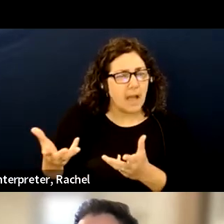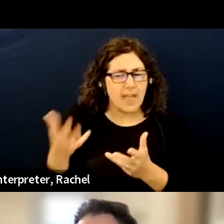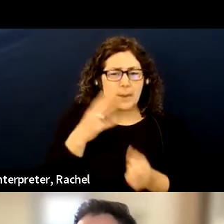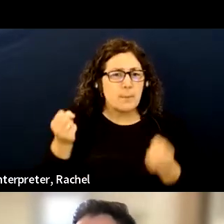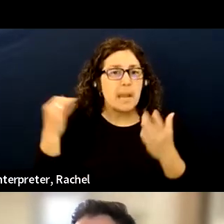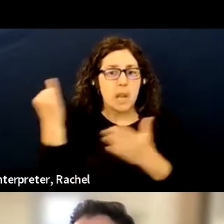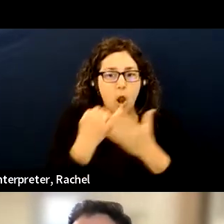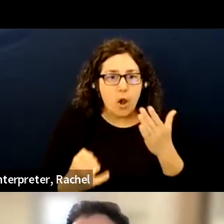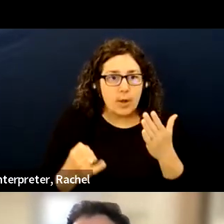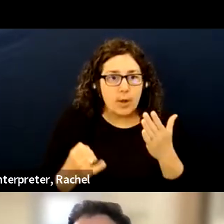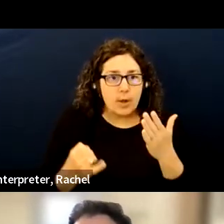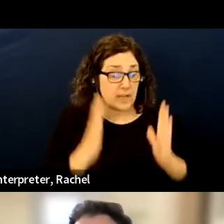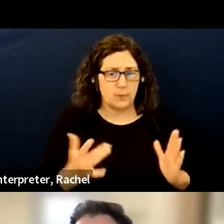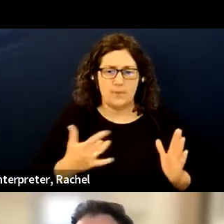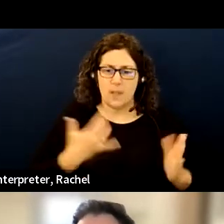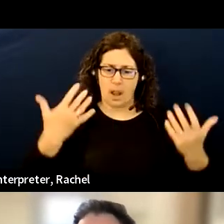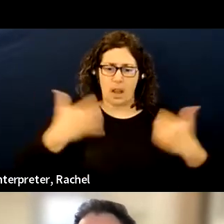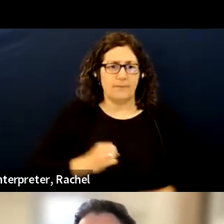and there are a lot of artists who are left out